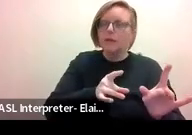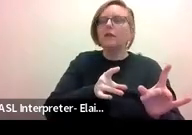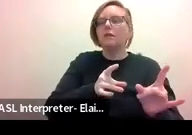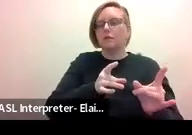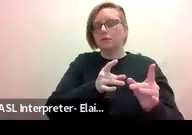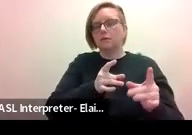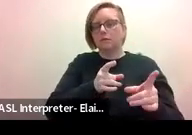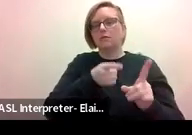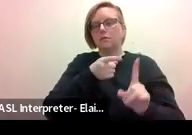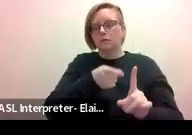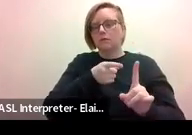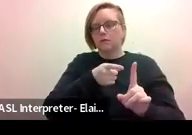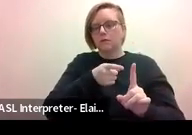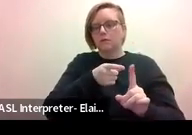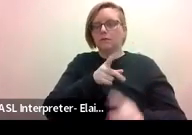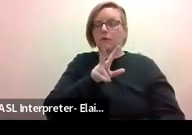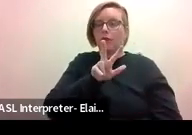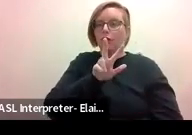with